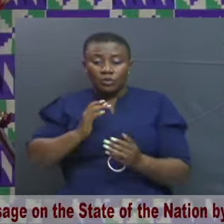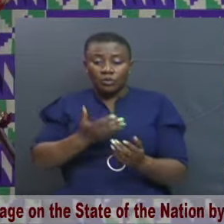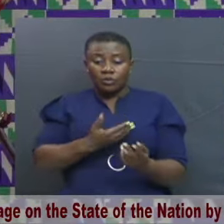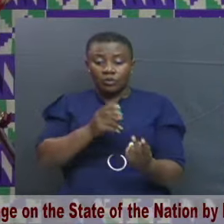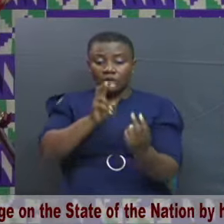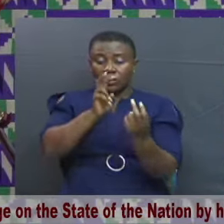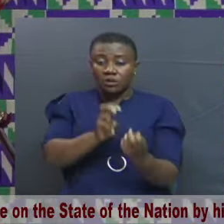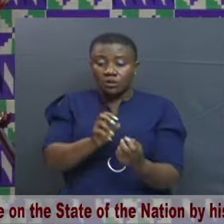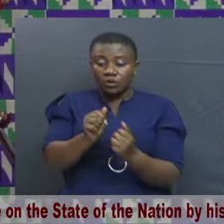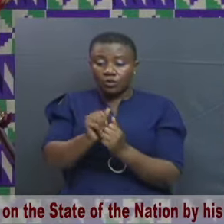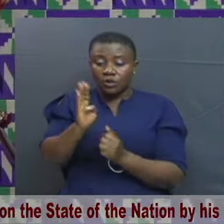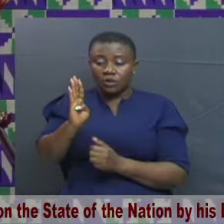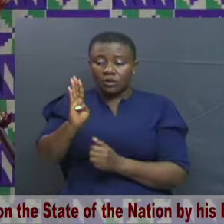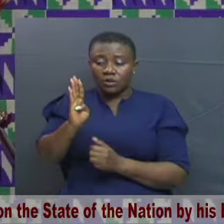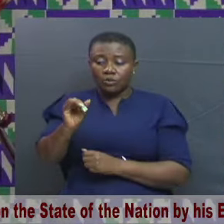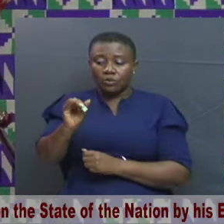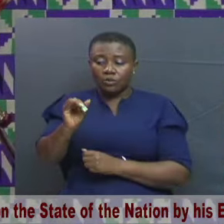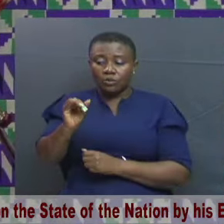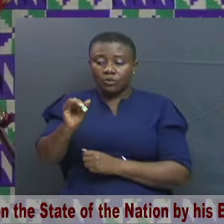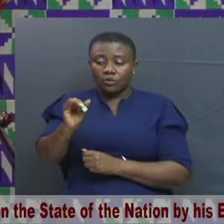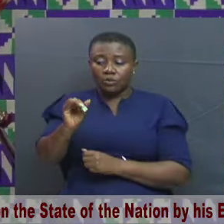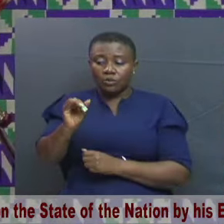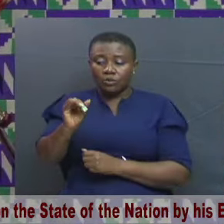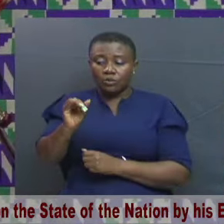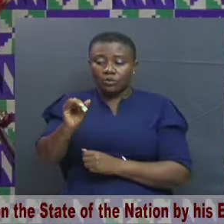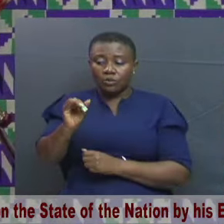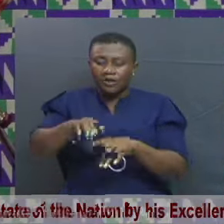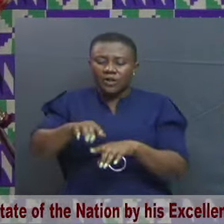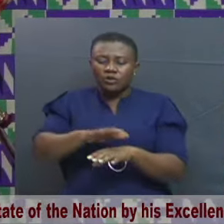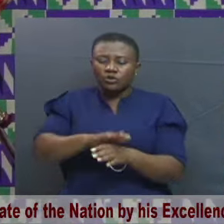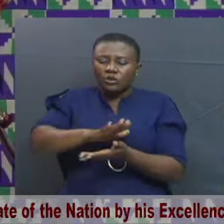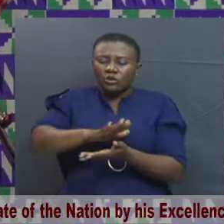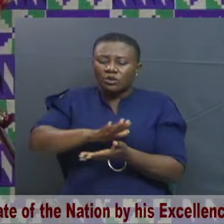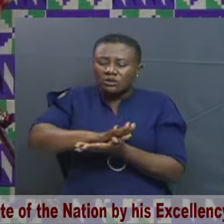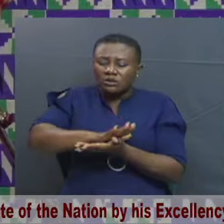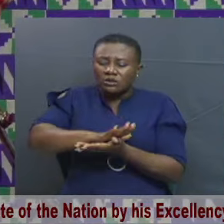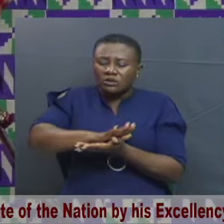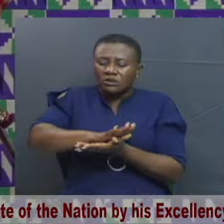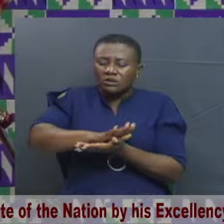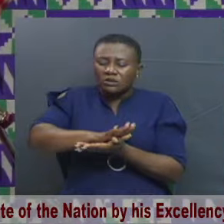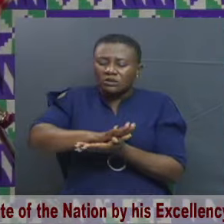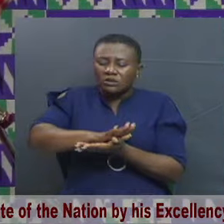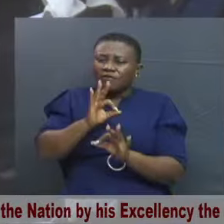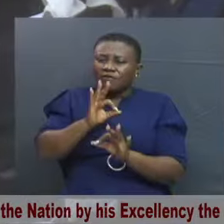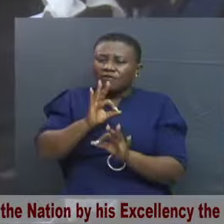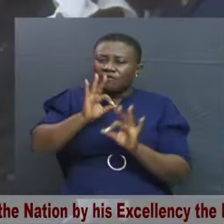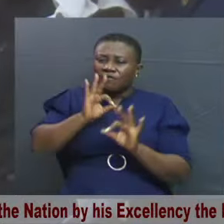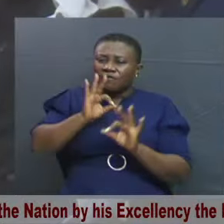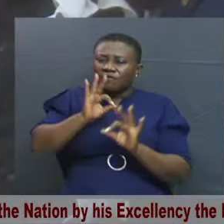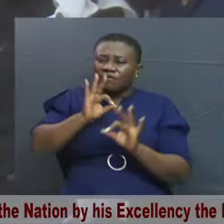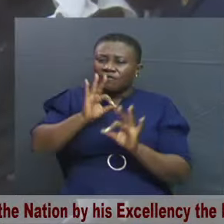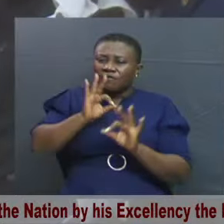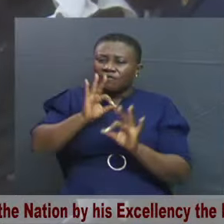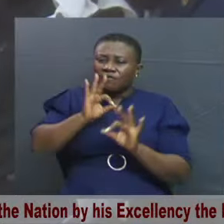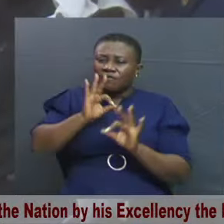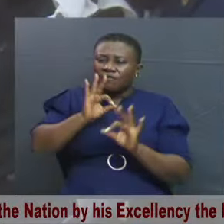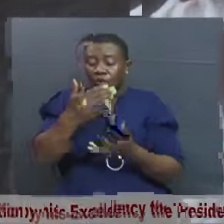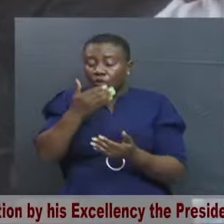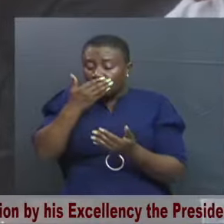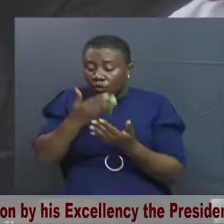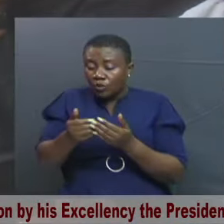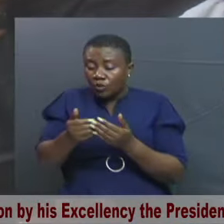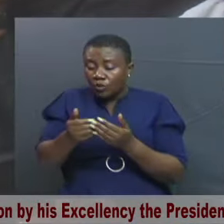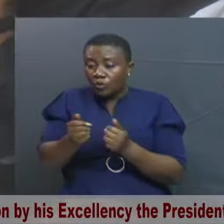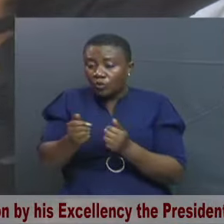Bond hold is on the principles of transparency fair treatment consistency with the IMF debt